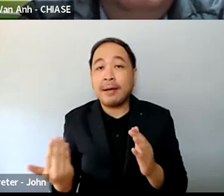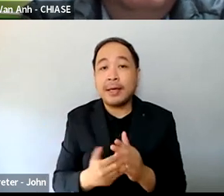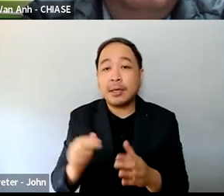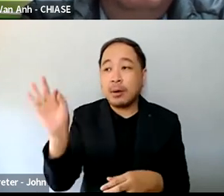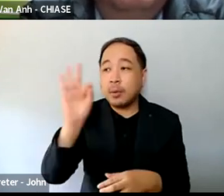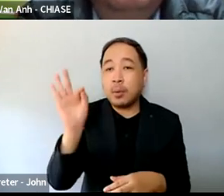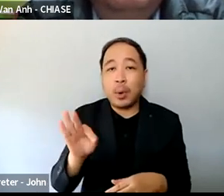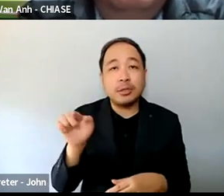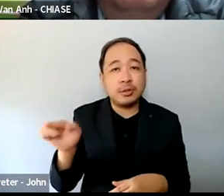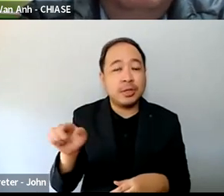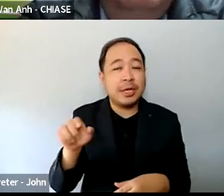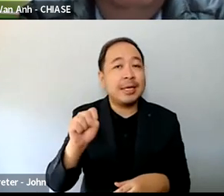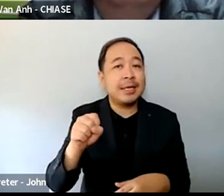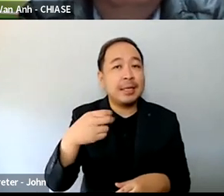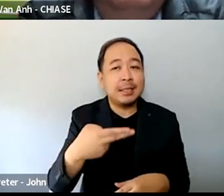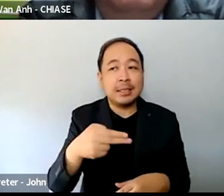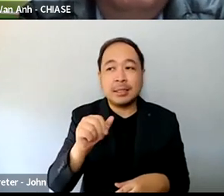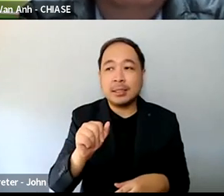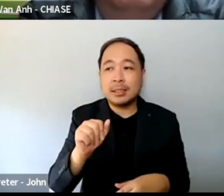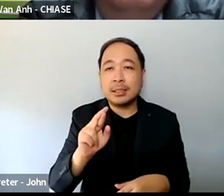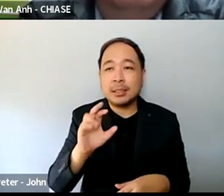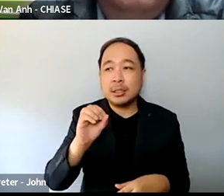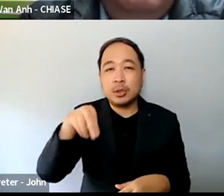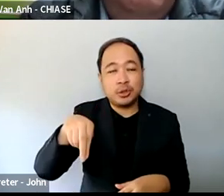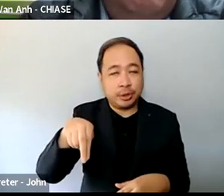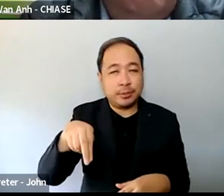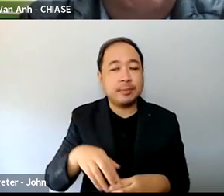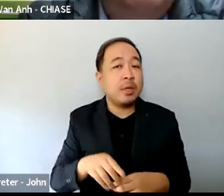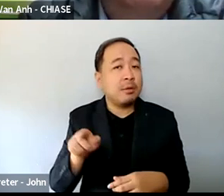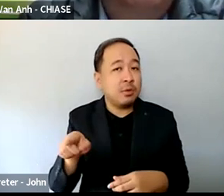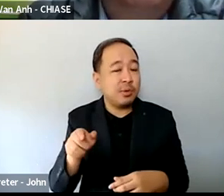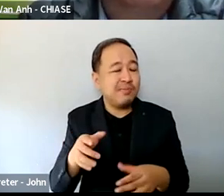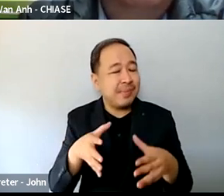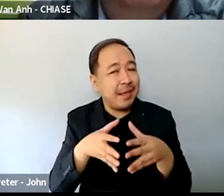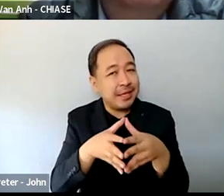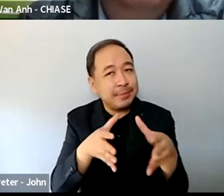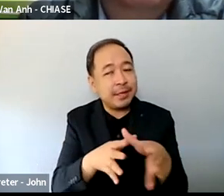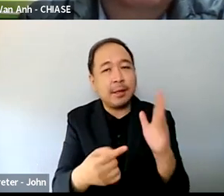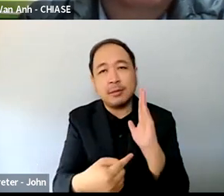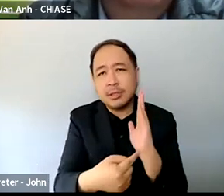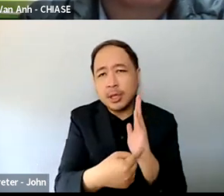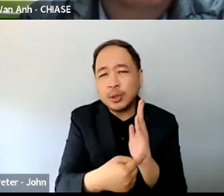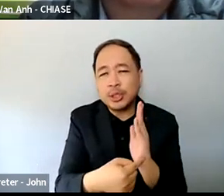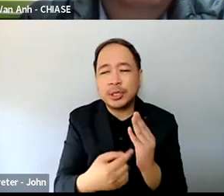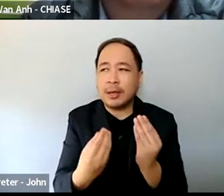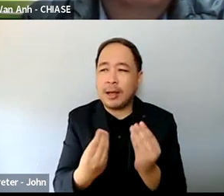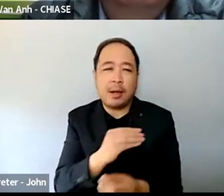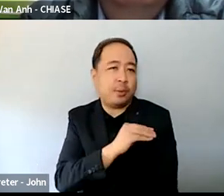about the technology and empowering them in